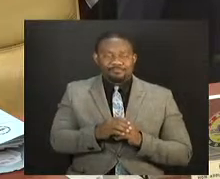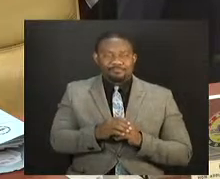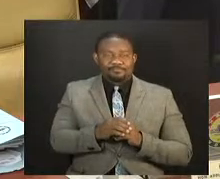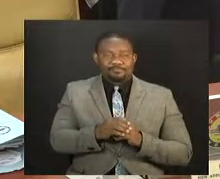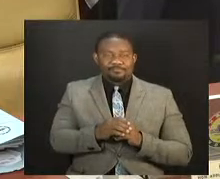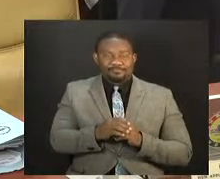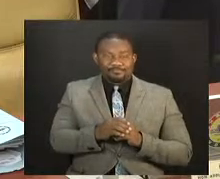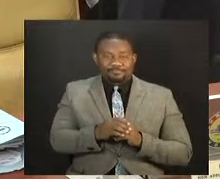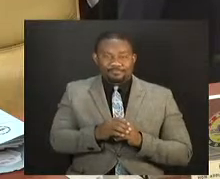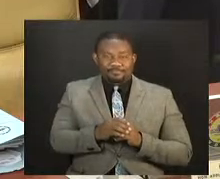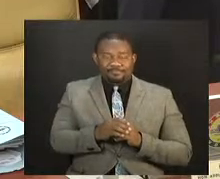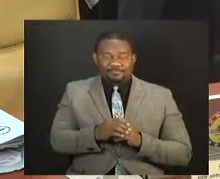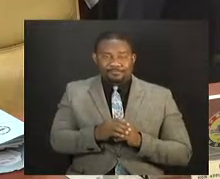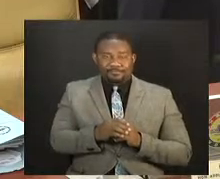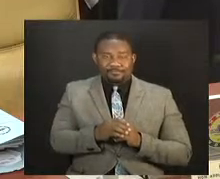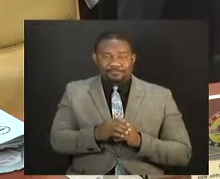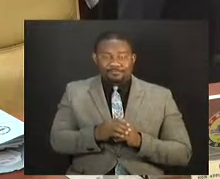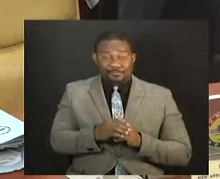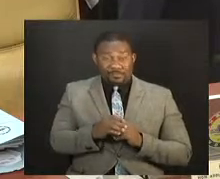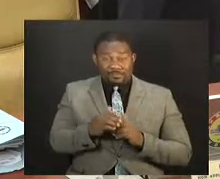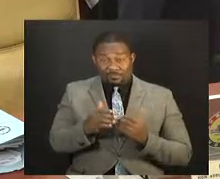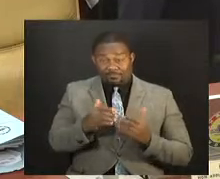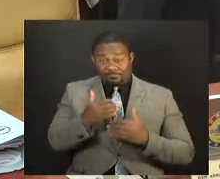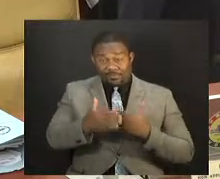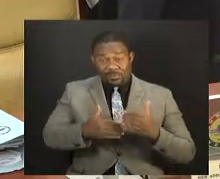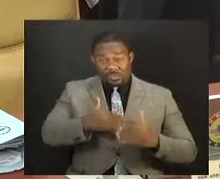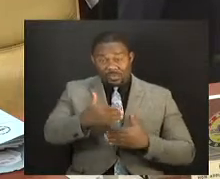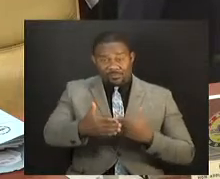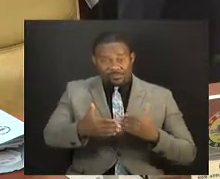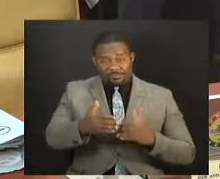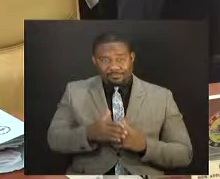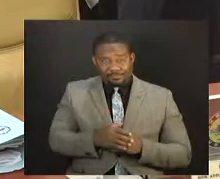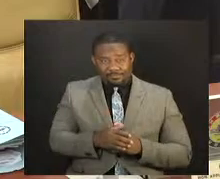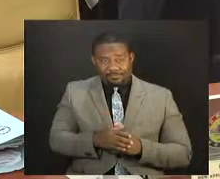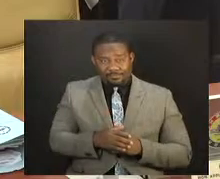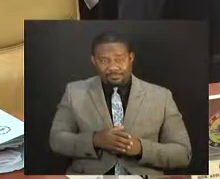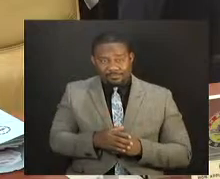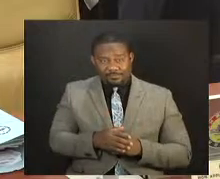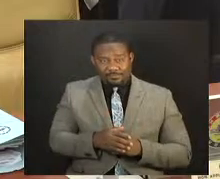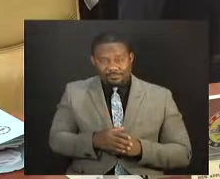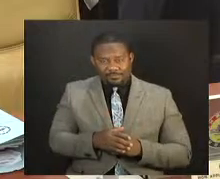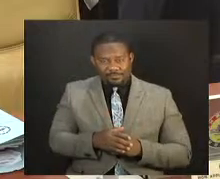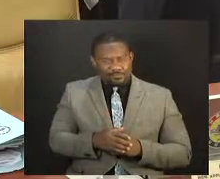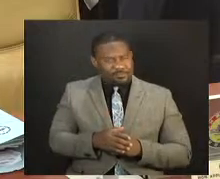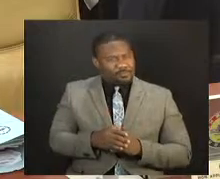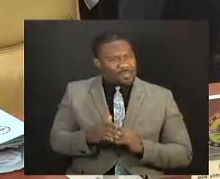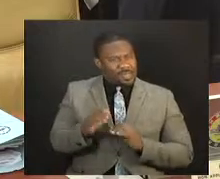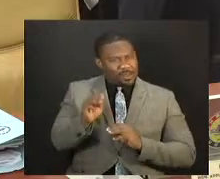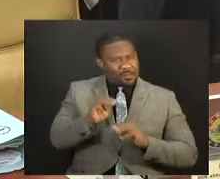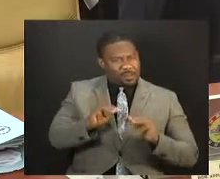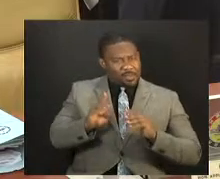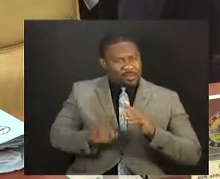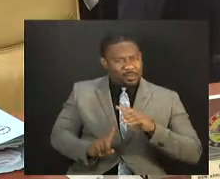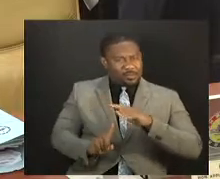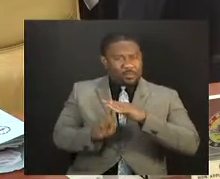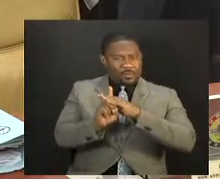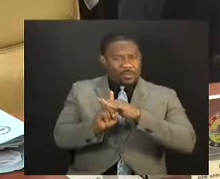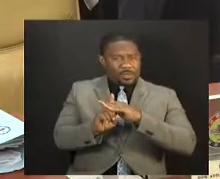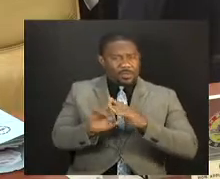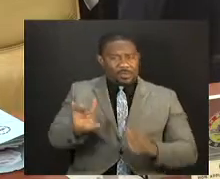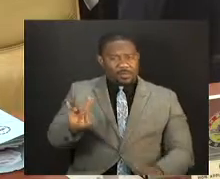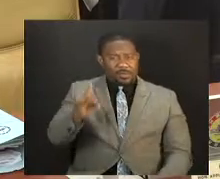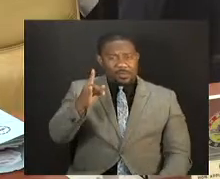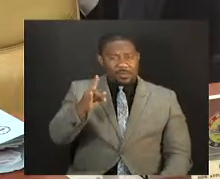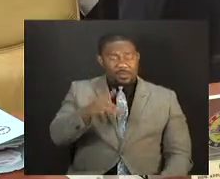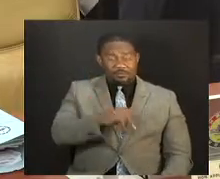For the records, this matter, although came up in the 8th Parliament, it has never come